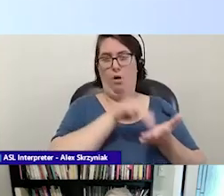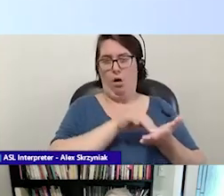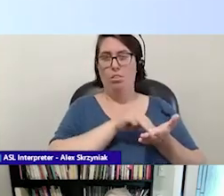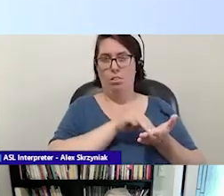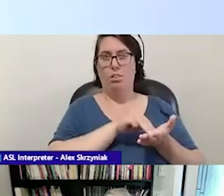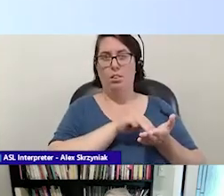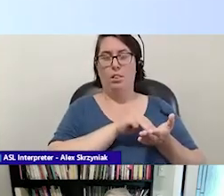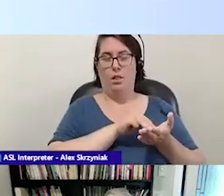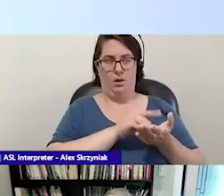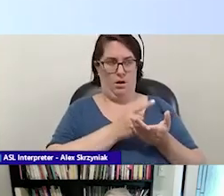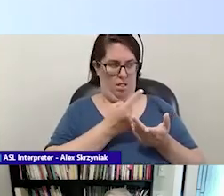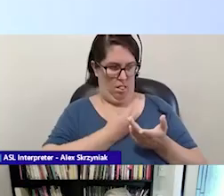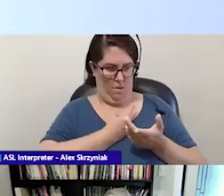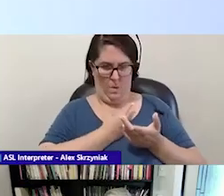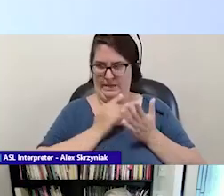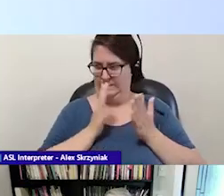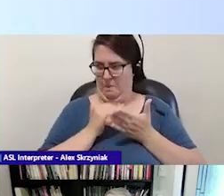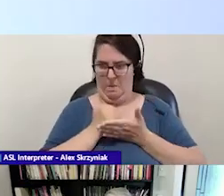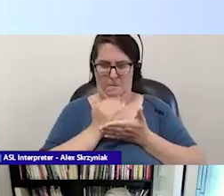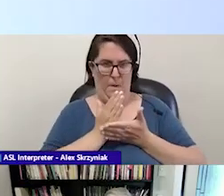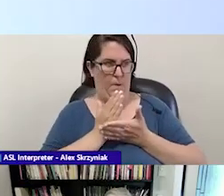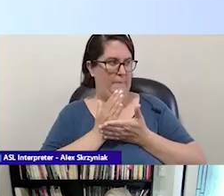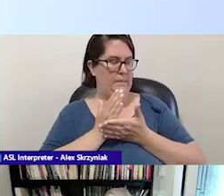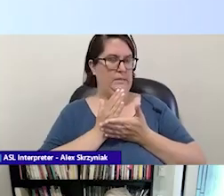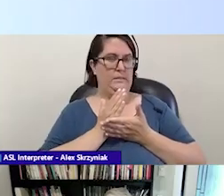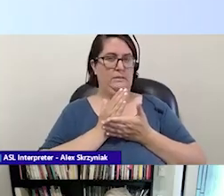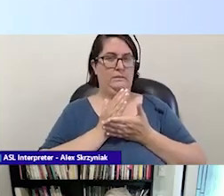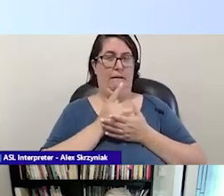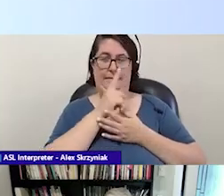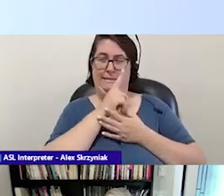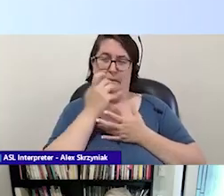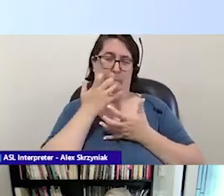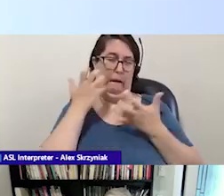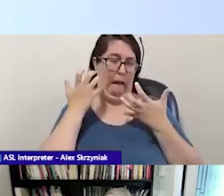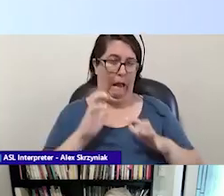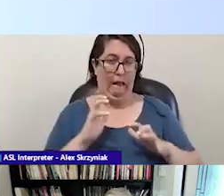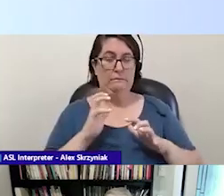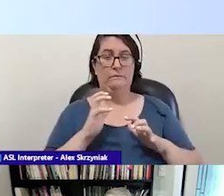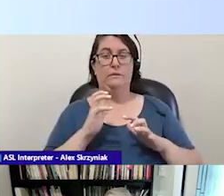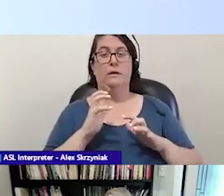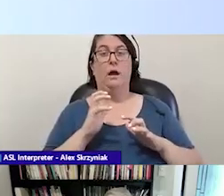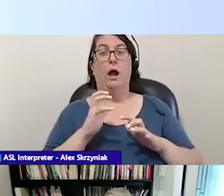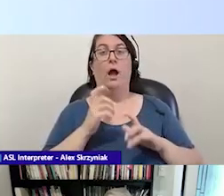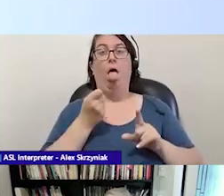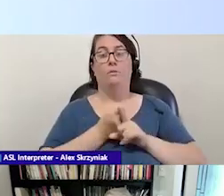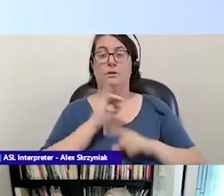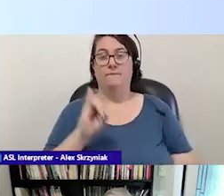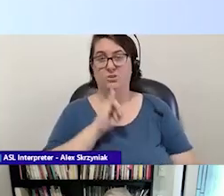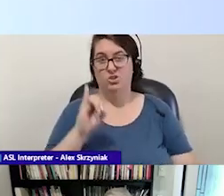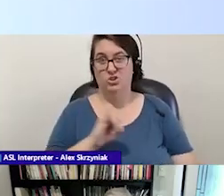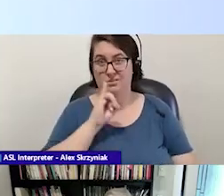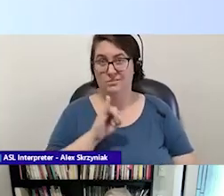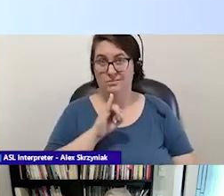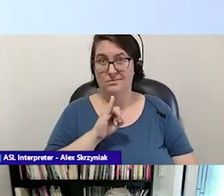was alone in a small apartment. In the heat of the summer, she got an infection. Her